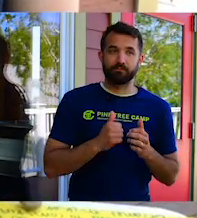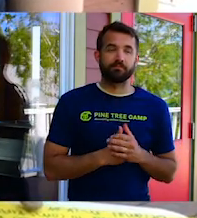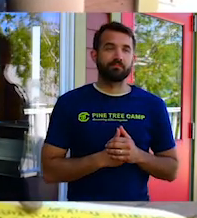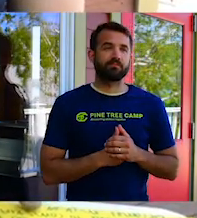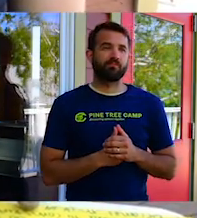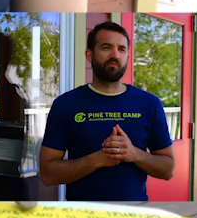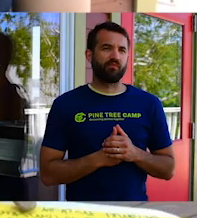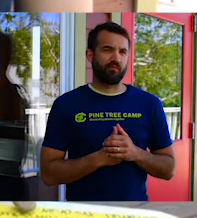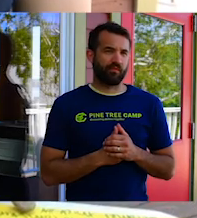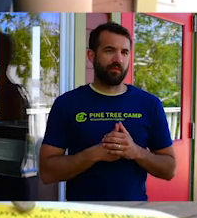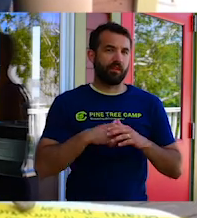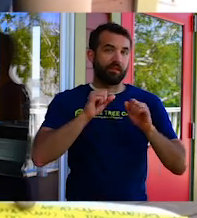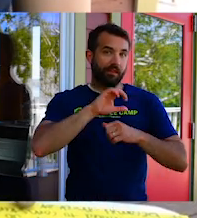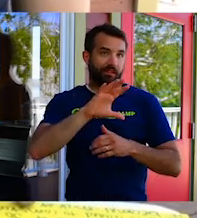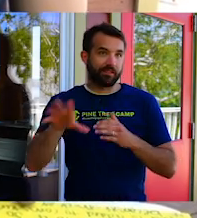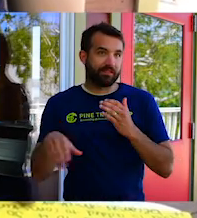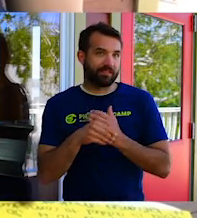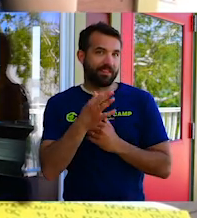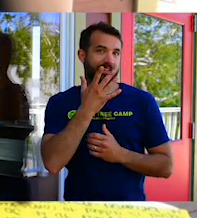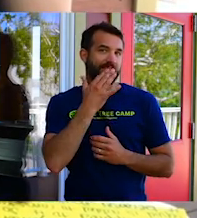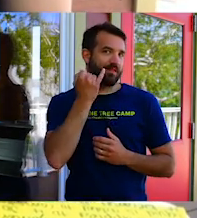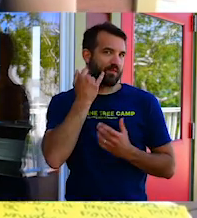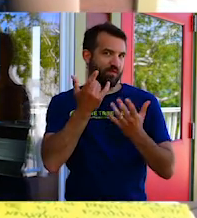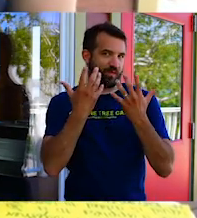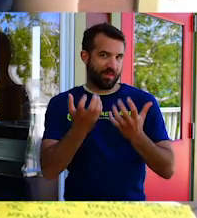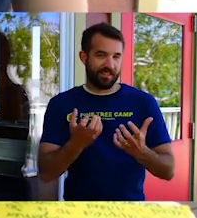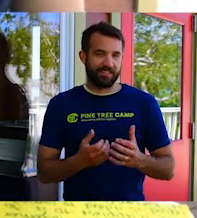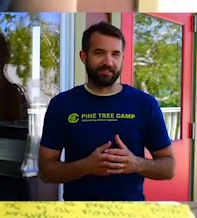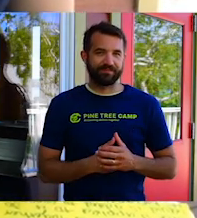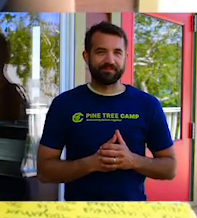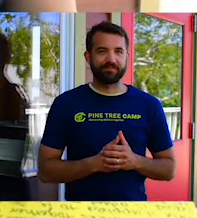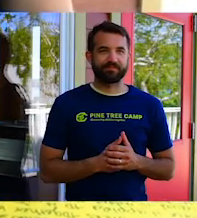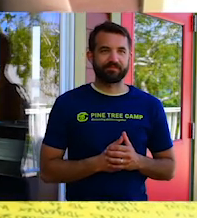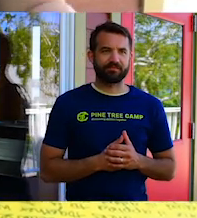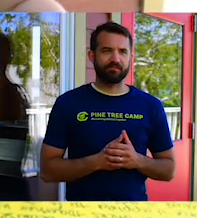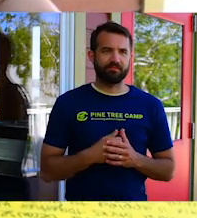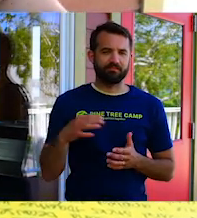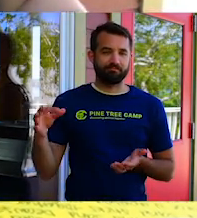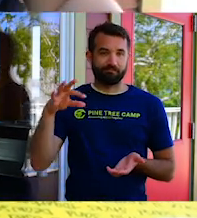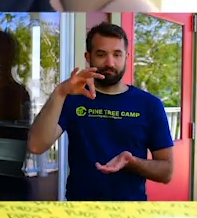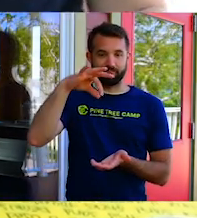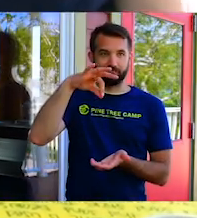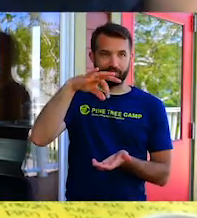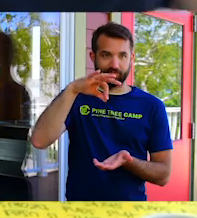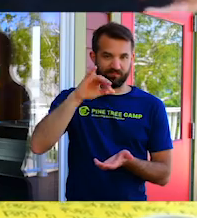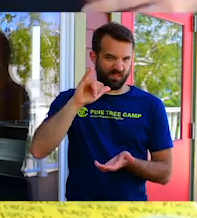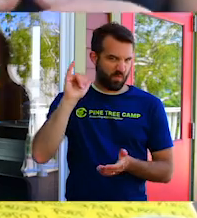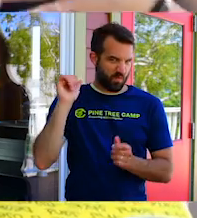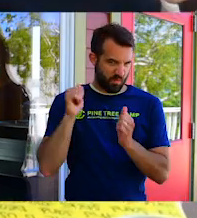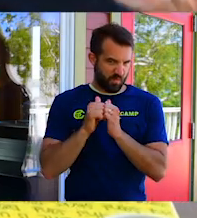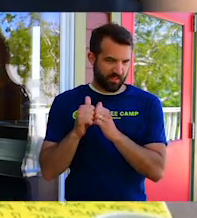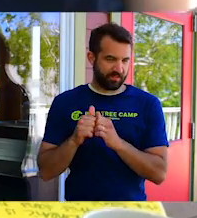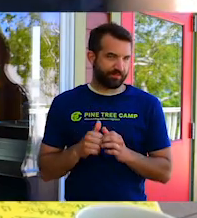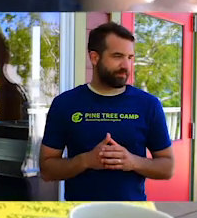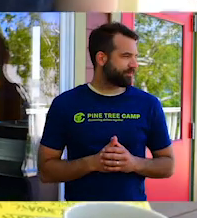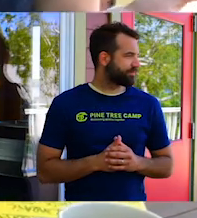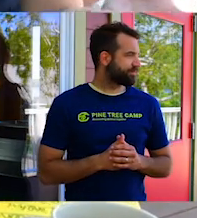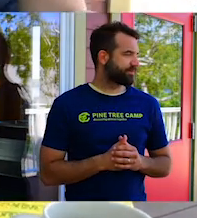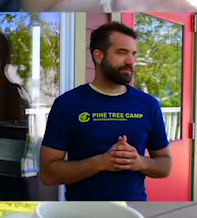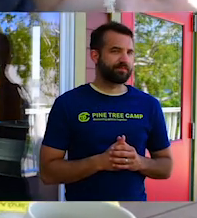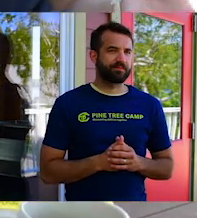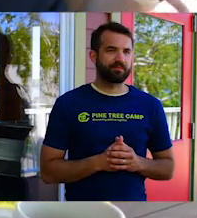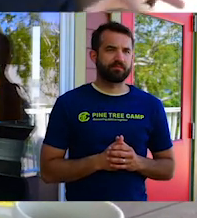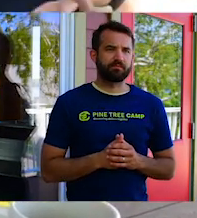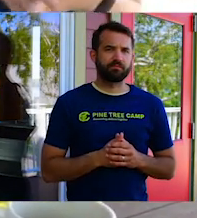to add food coloring, so you can grab some of your food coloring and your pipette to do that. Alright, so first, why is this called